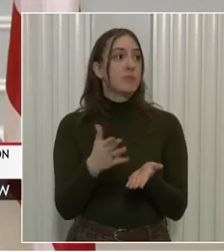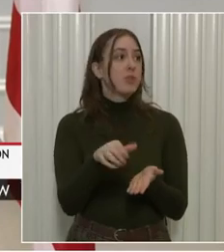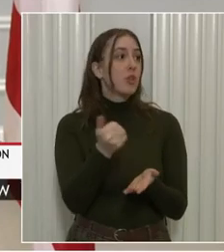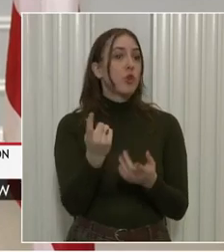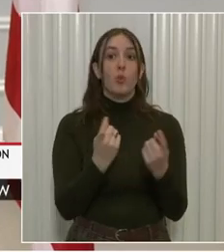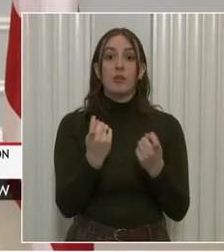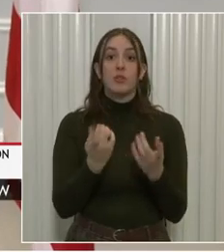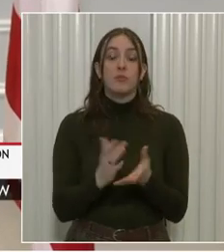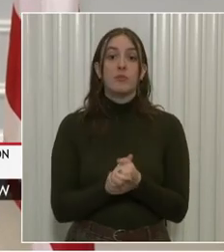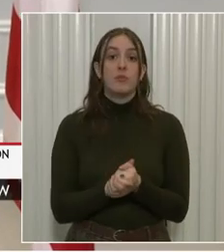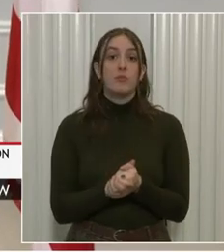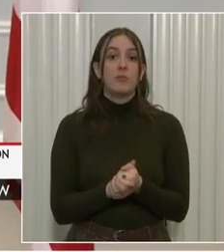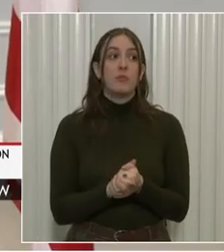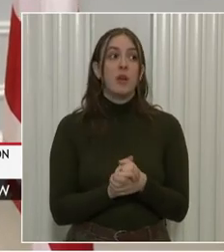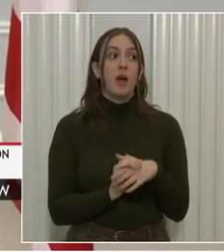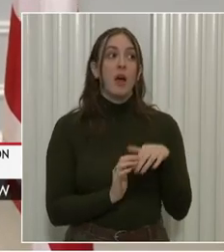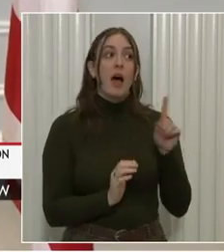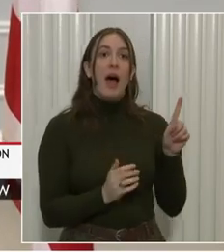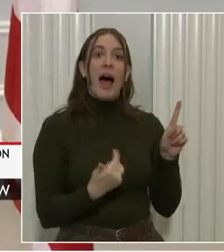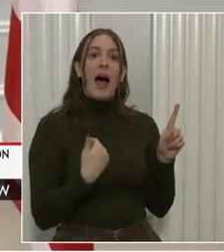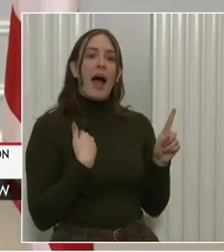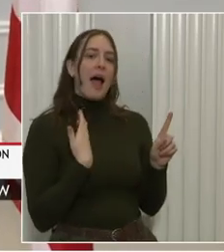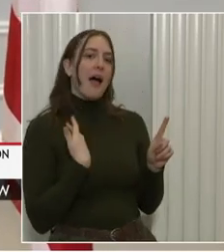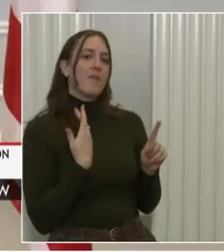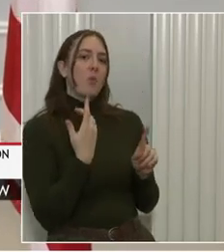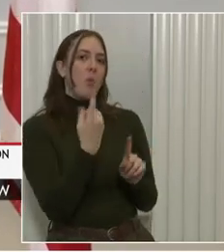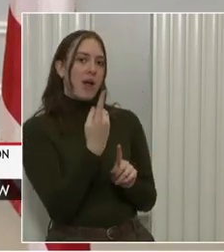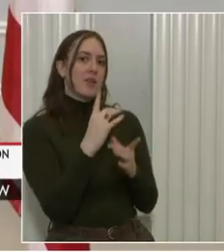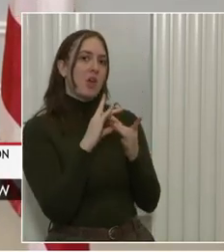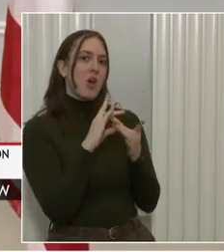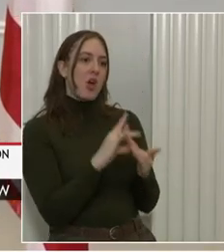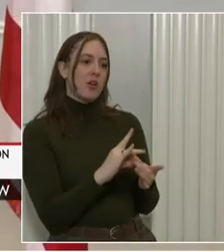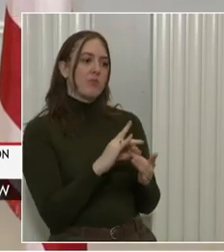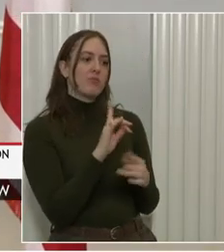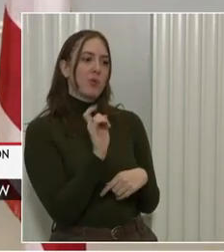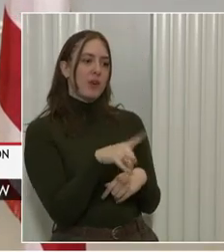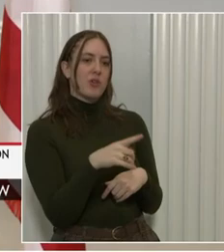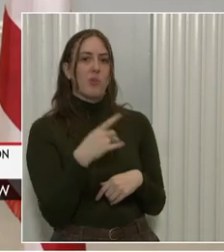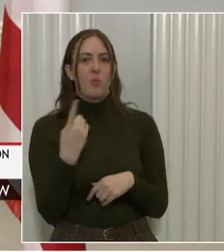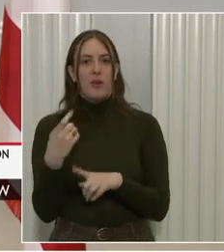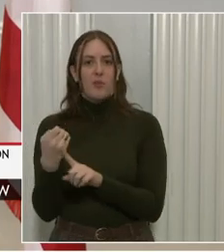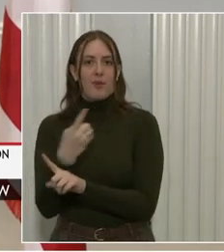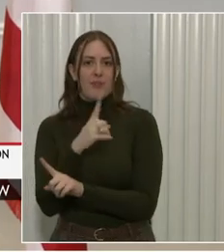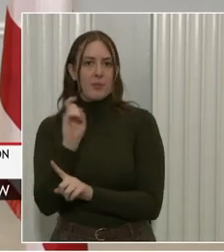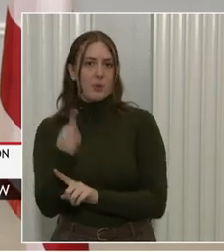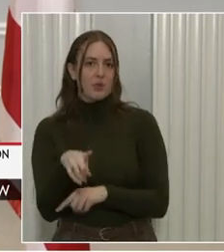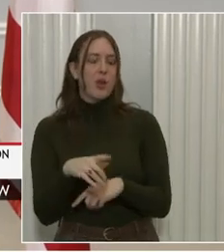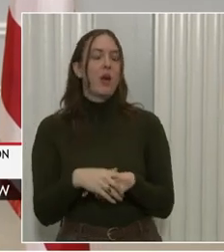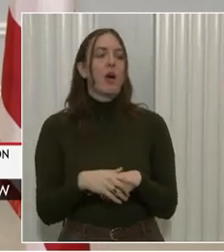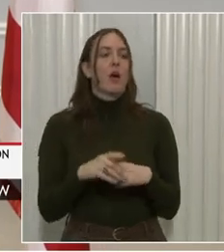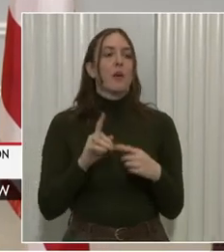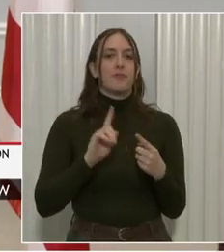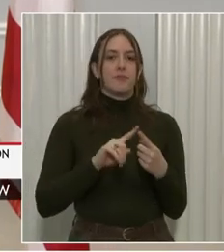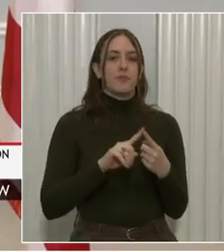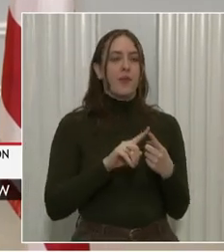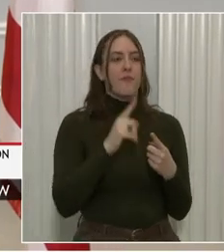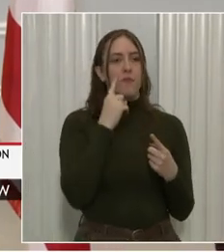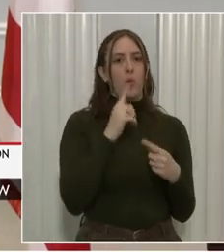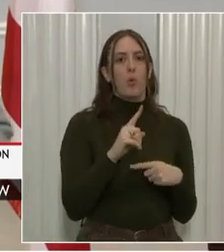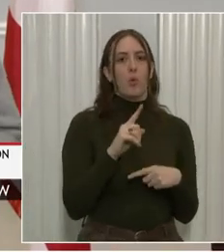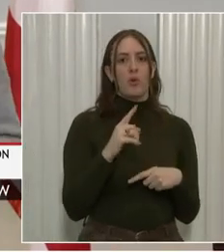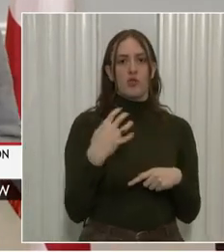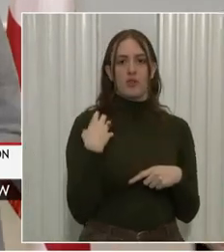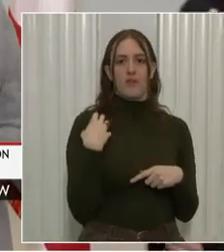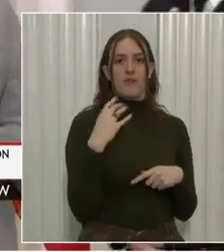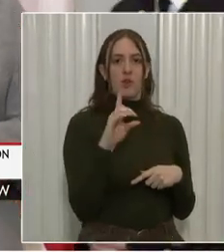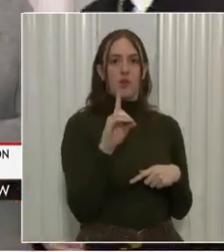yes. I have one on topic, and then if we're going to do off topic, my on topic is for Chief Donnelly. Chief,